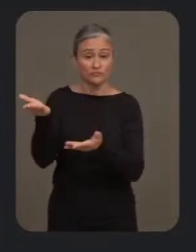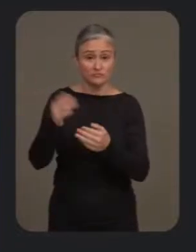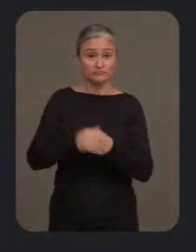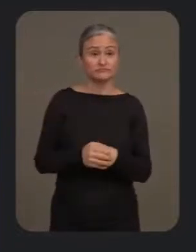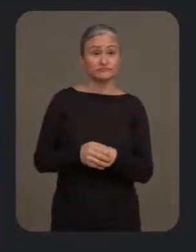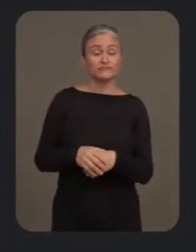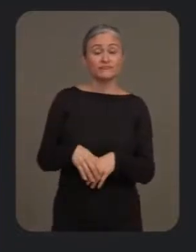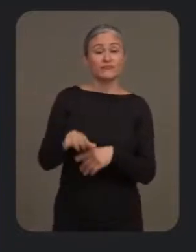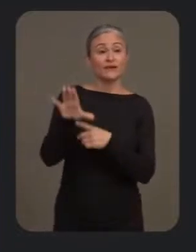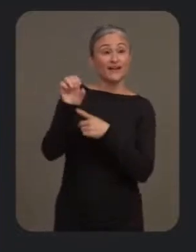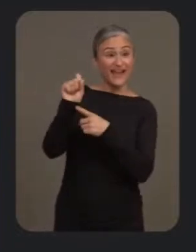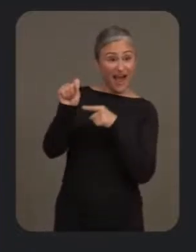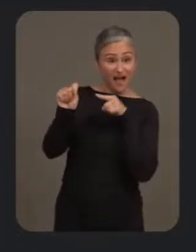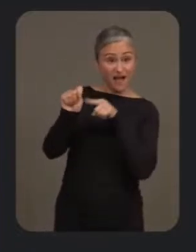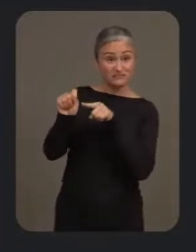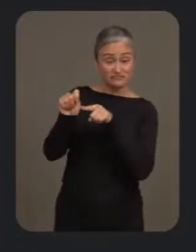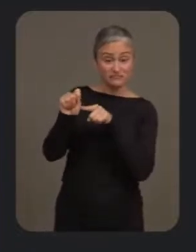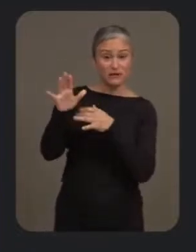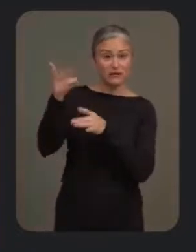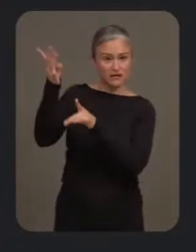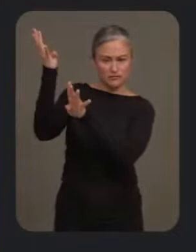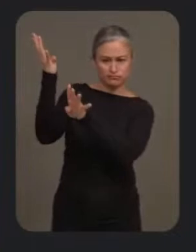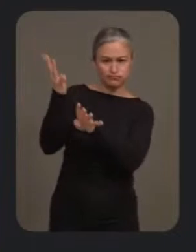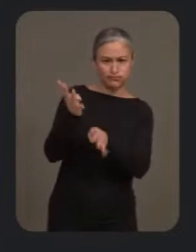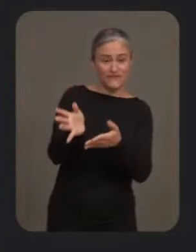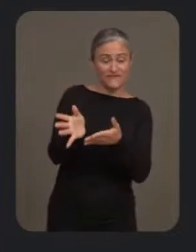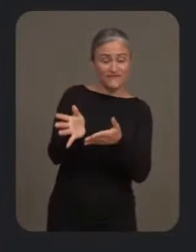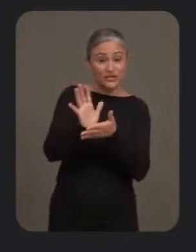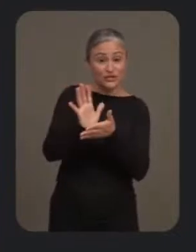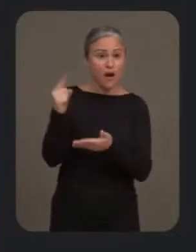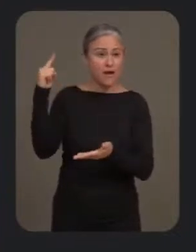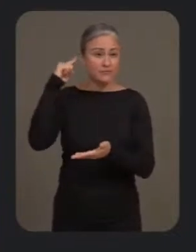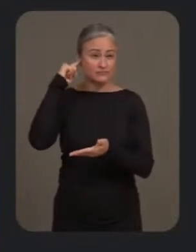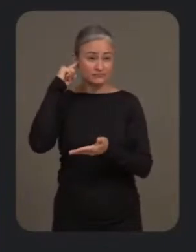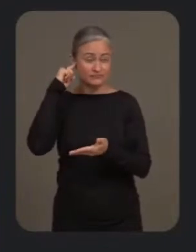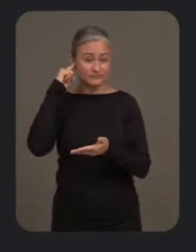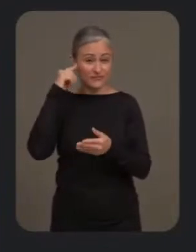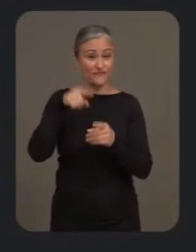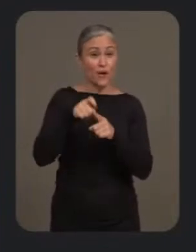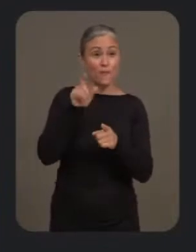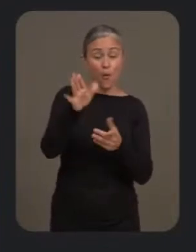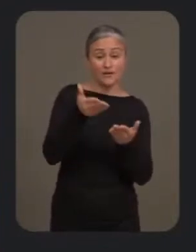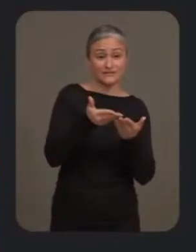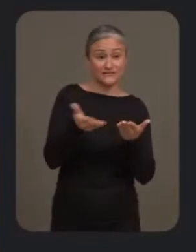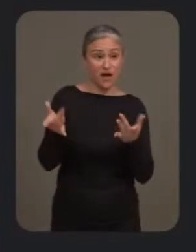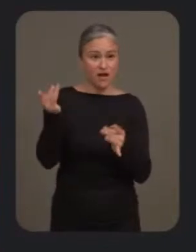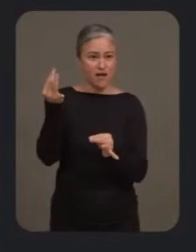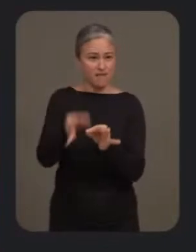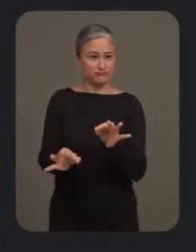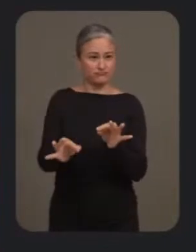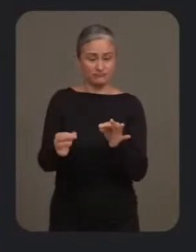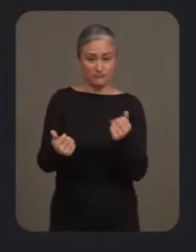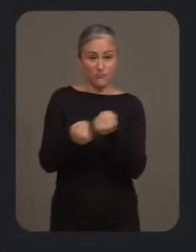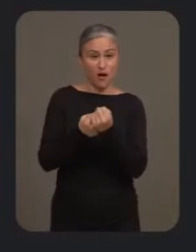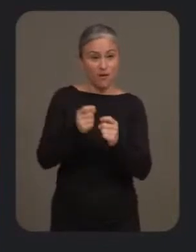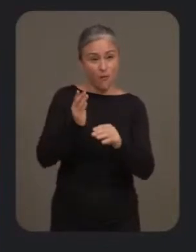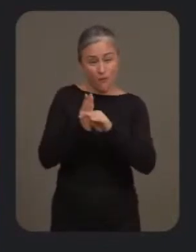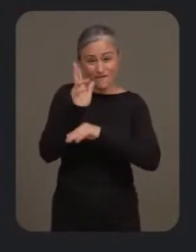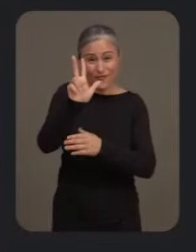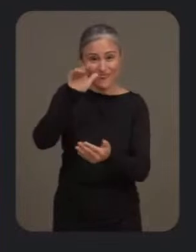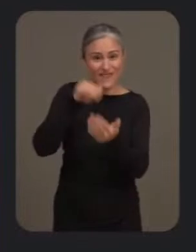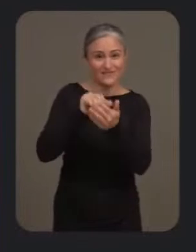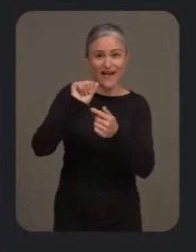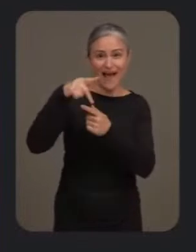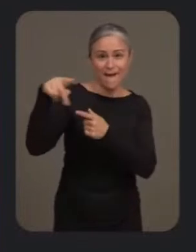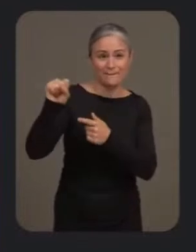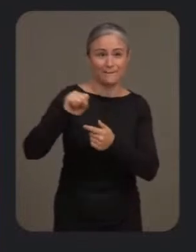and Cast to make streaming video and audio to your devices ultra simple, with support from over